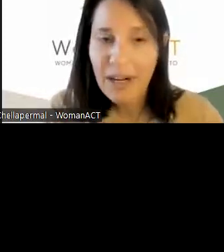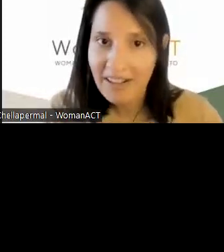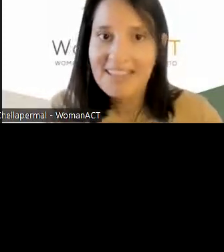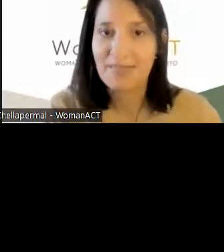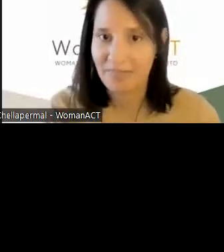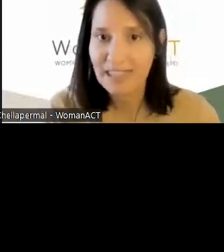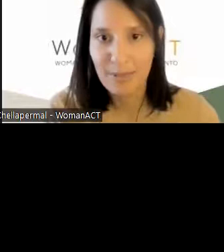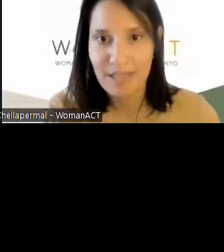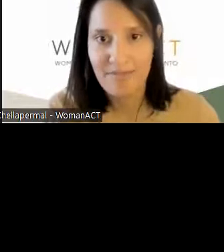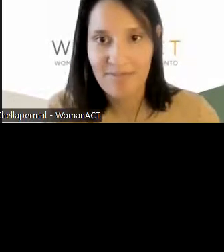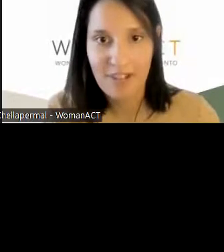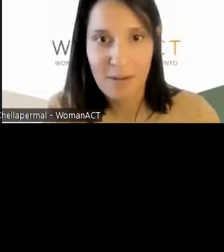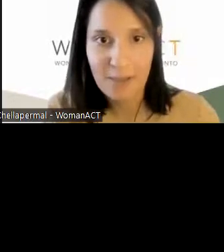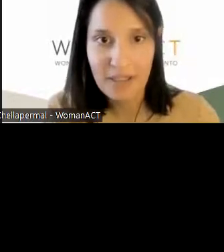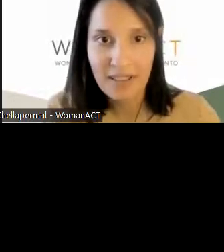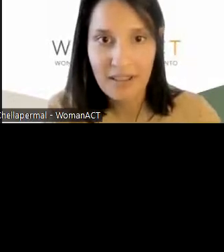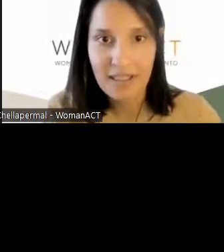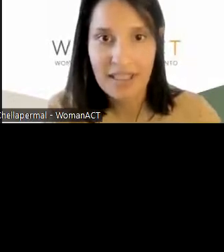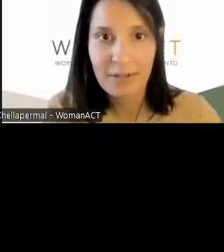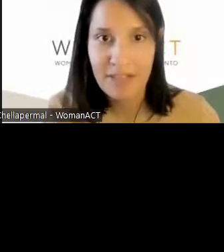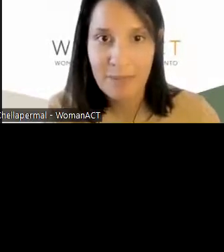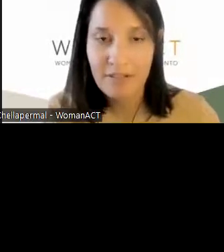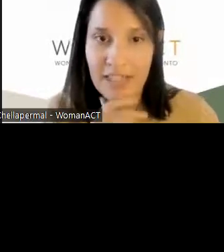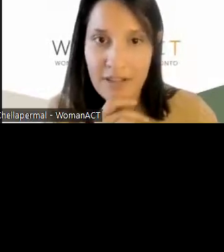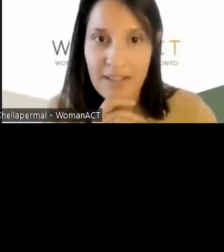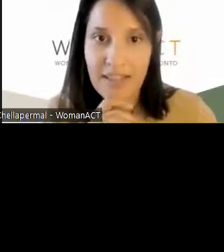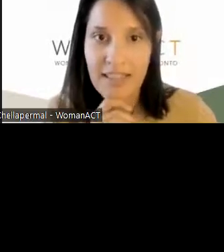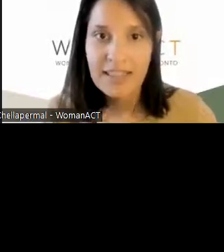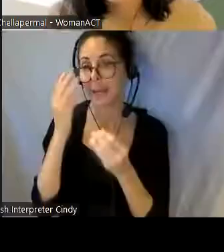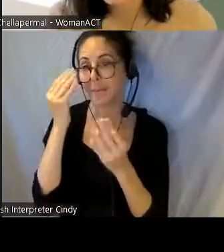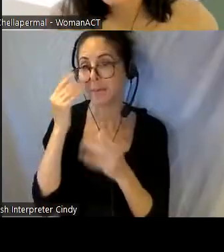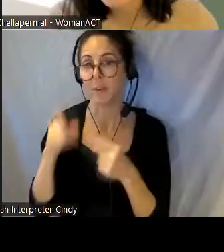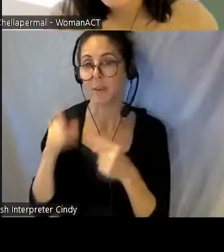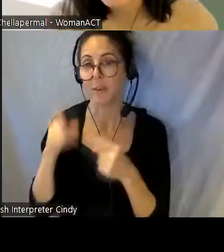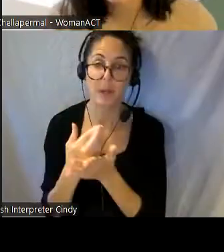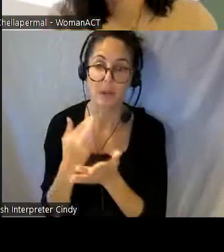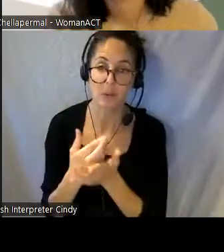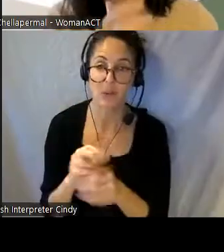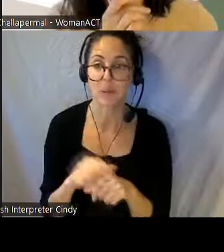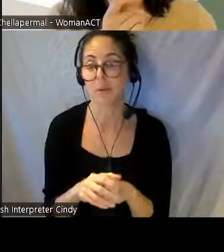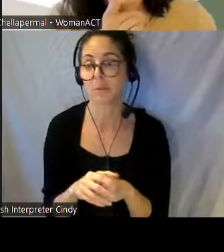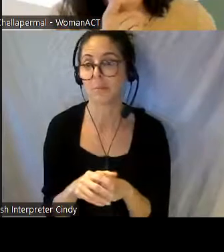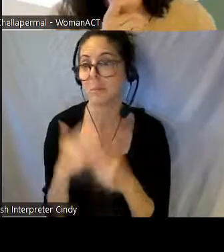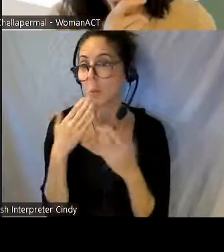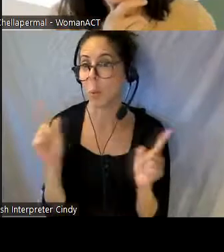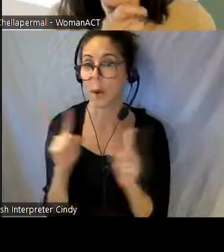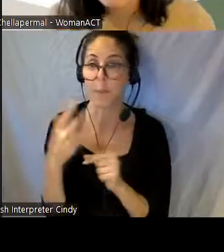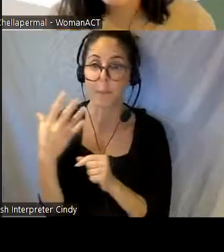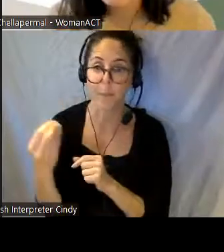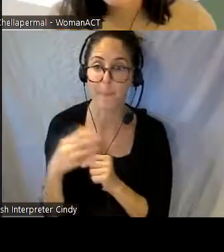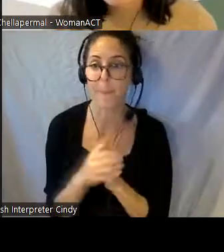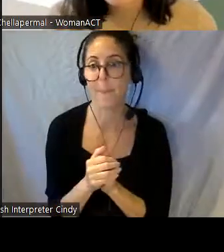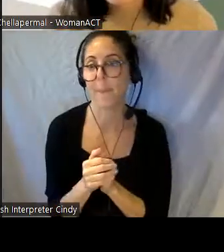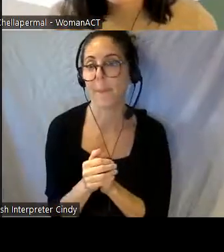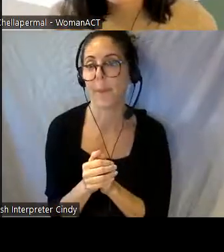Language barriers is being a common one. Information about resources, knowledge where to go, knowledge of their rights